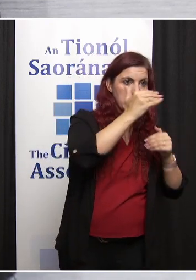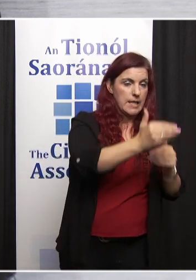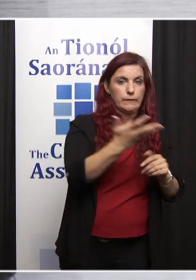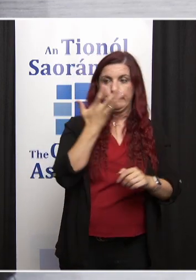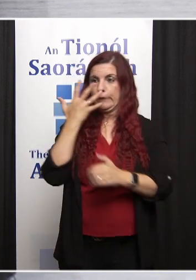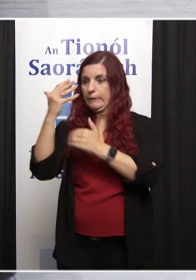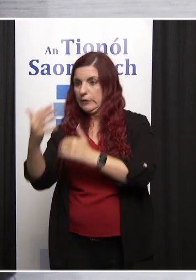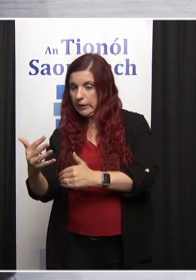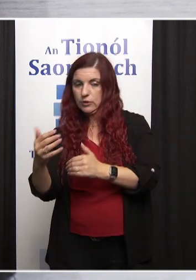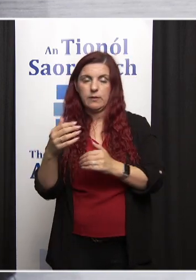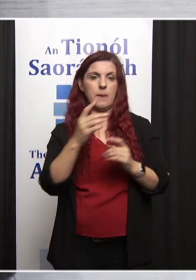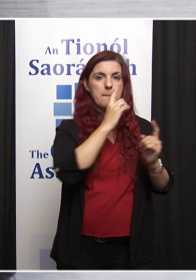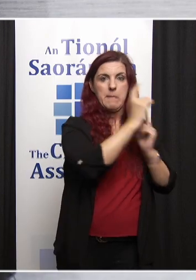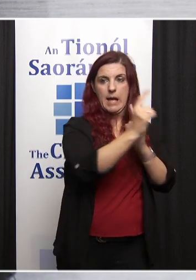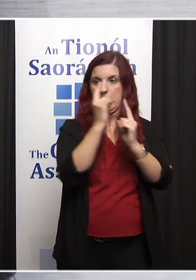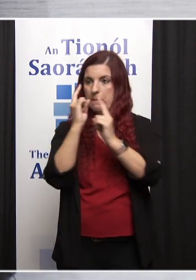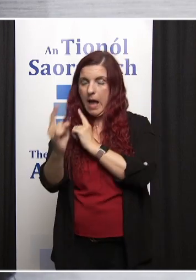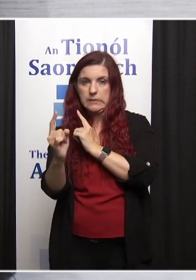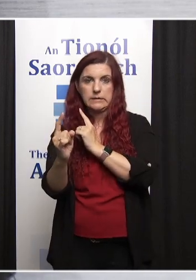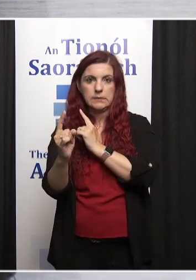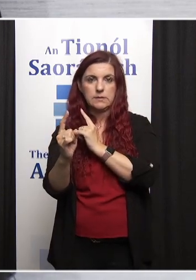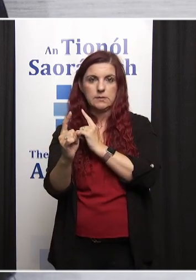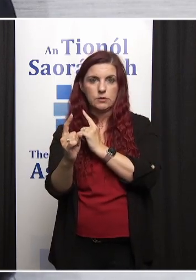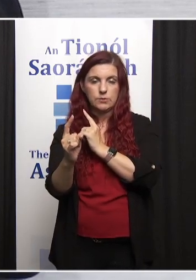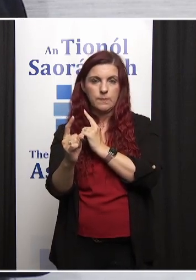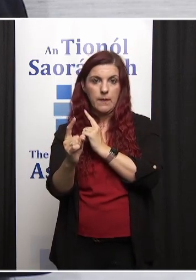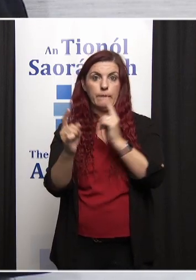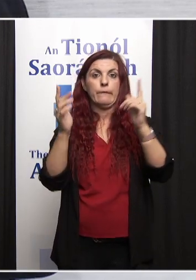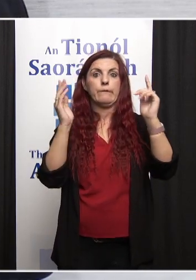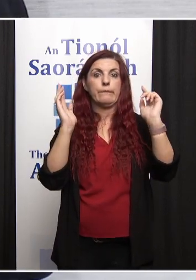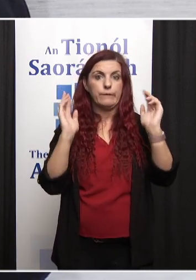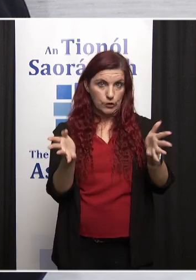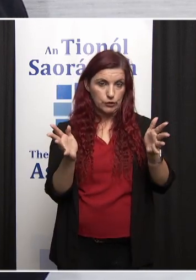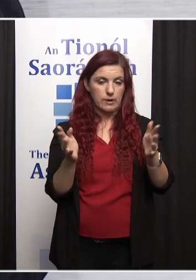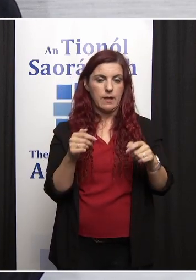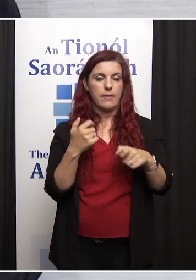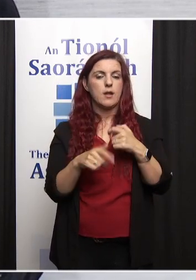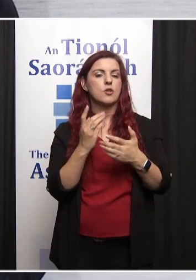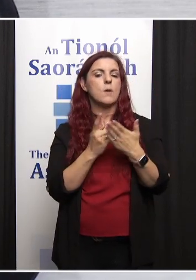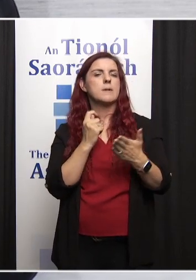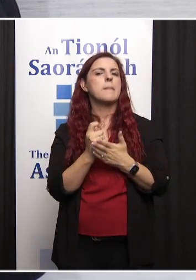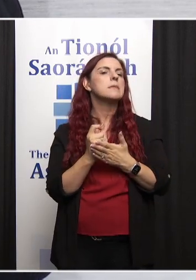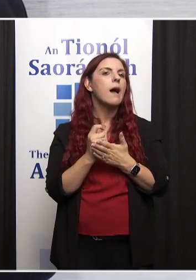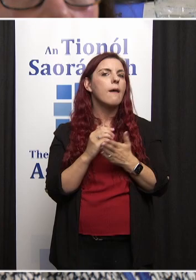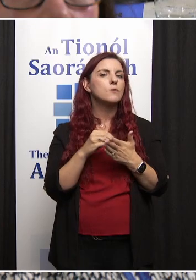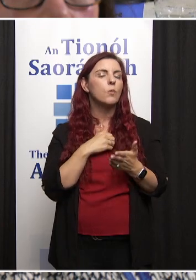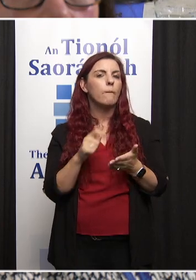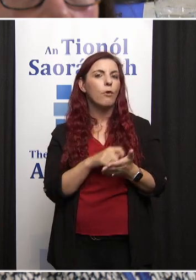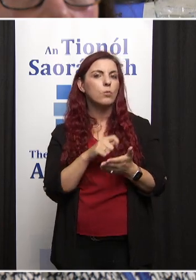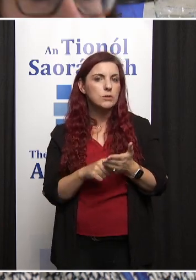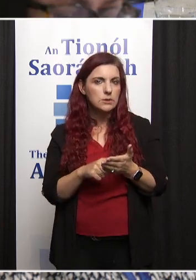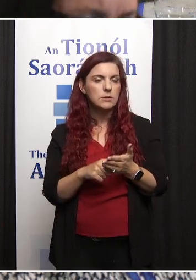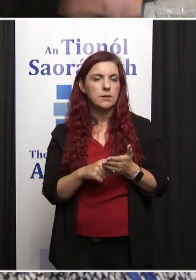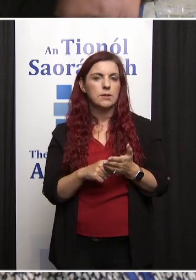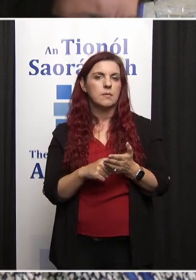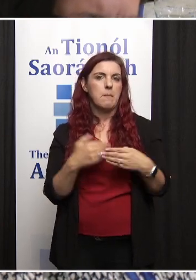it's passed by both houses, by the upper and the lower house. And sometimes that requires a vote. And then the bill